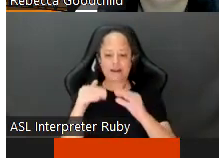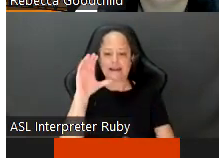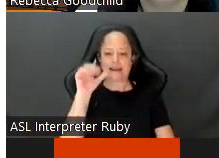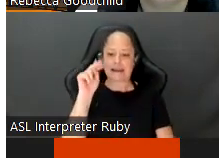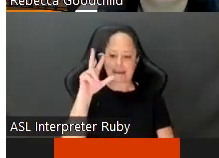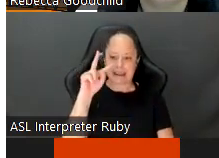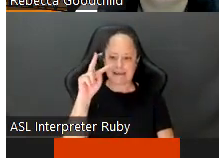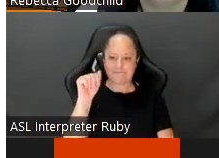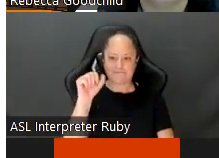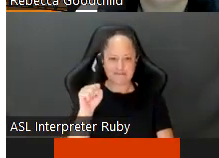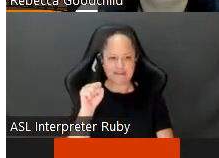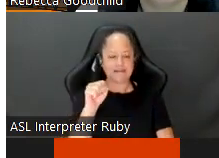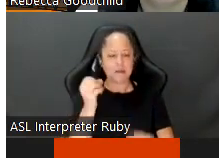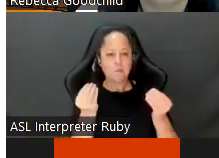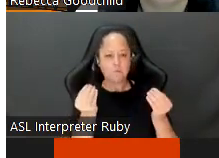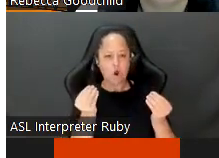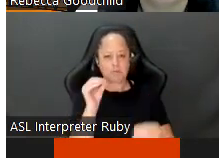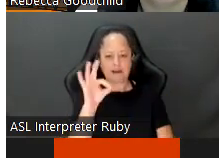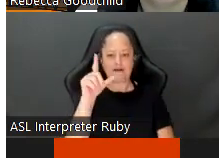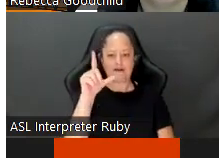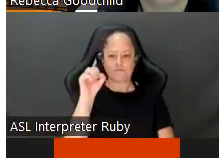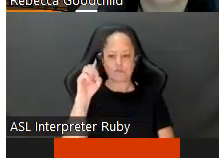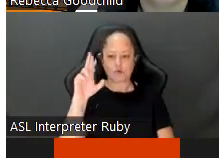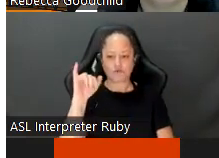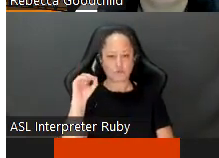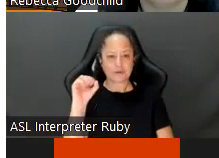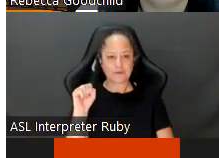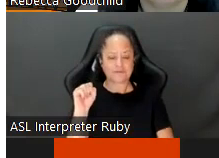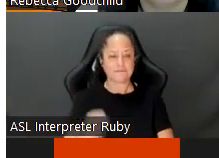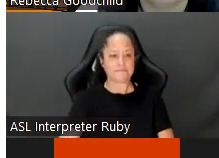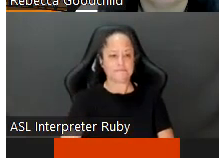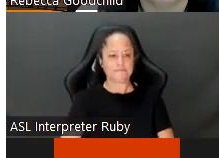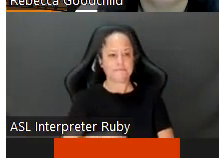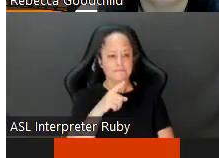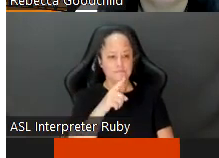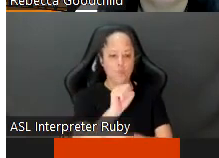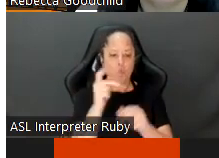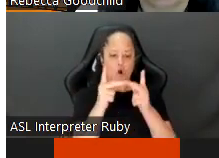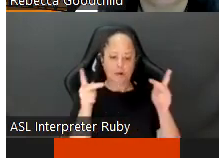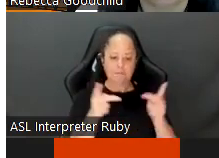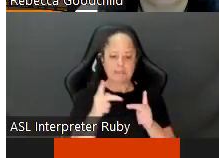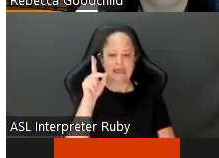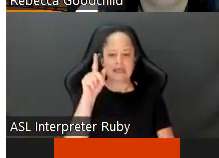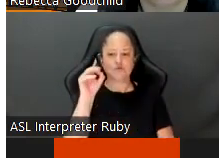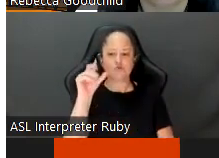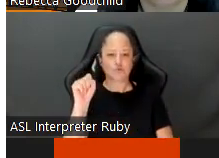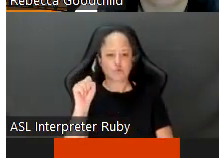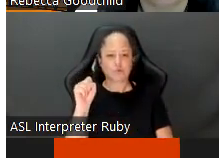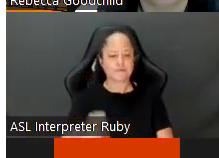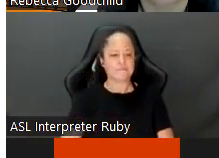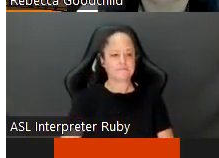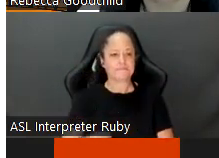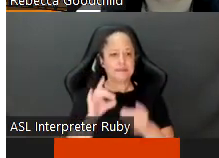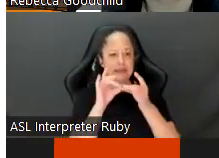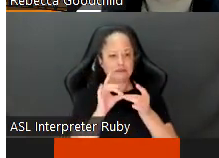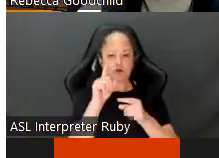are the property of Los Rios, and so they are workplace tools. In terms of when